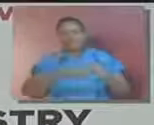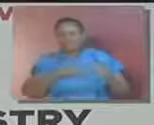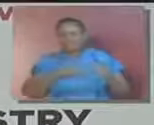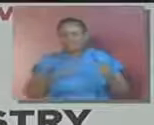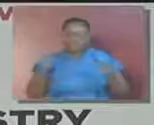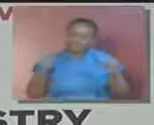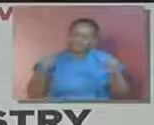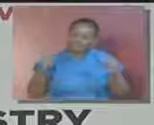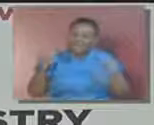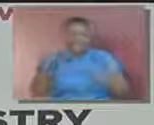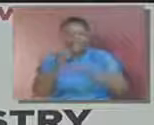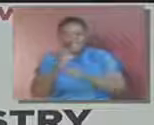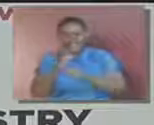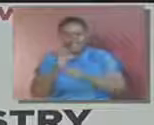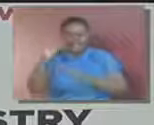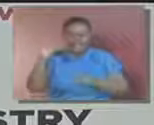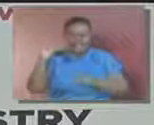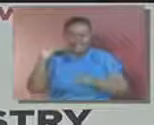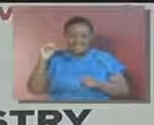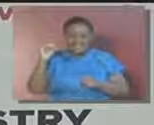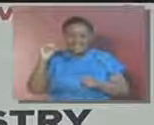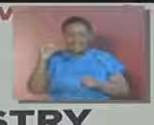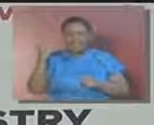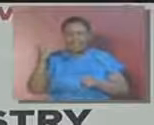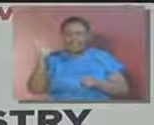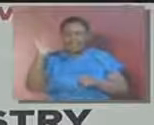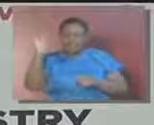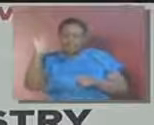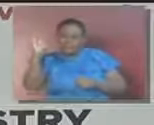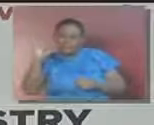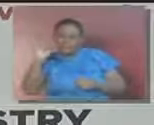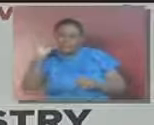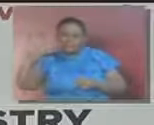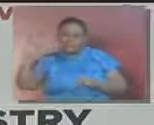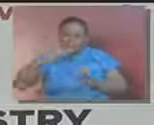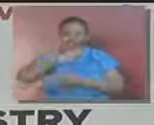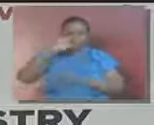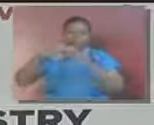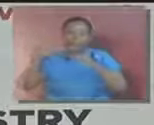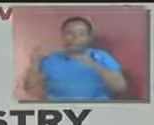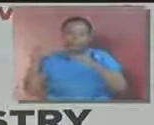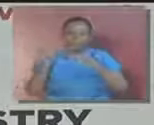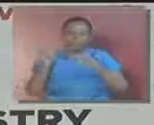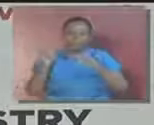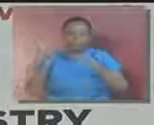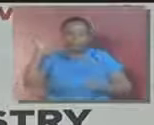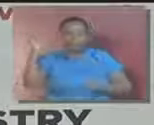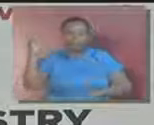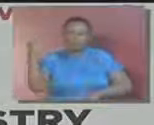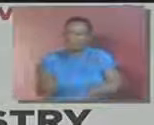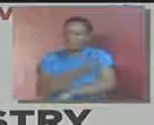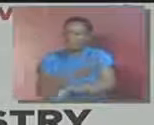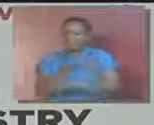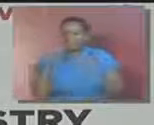70,000-80,000 persons with their first dose than 42,000 with their first dose and the